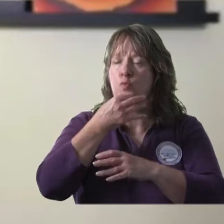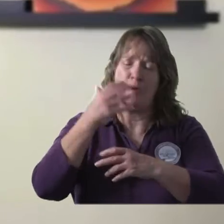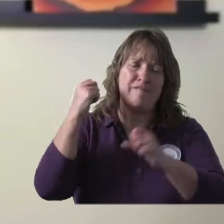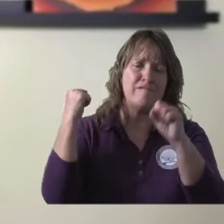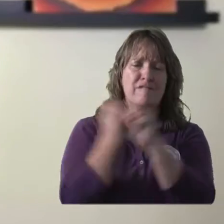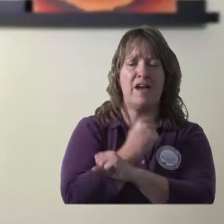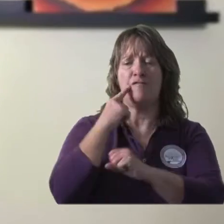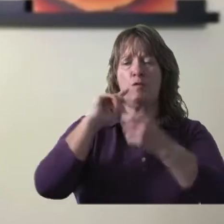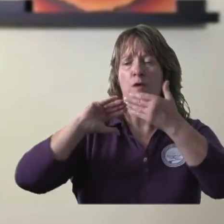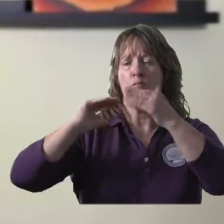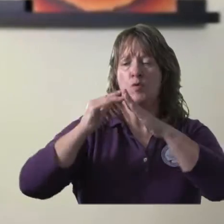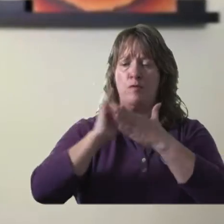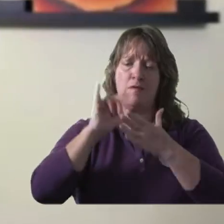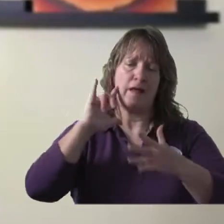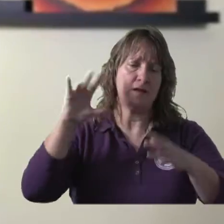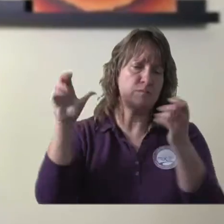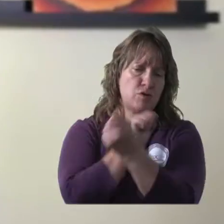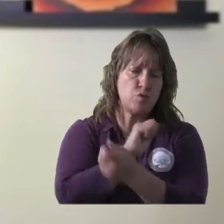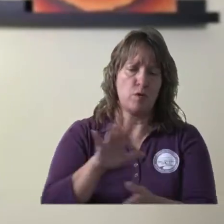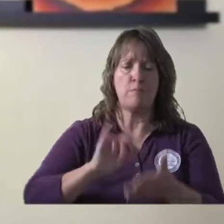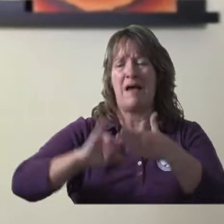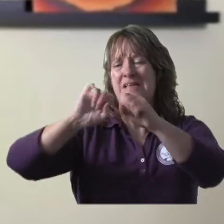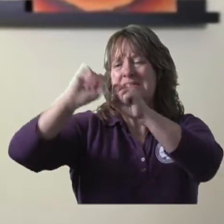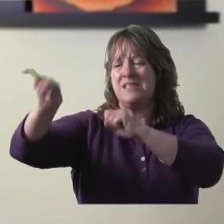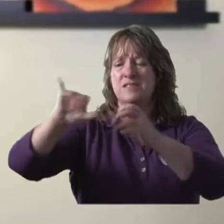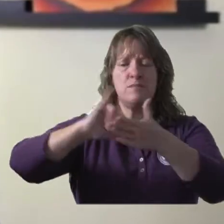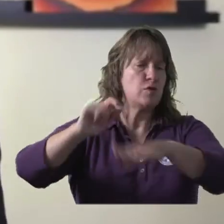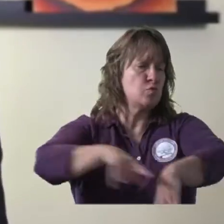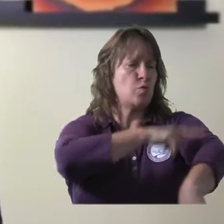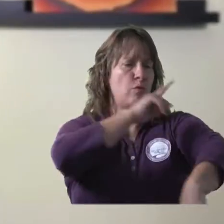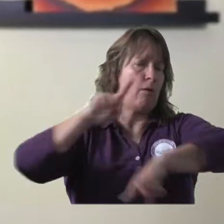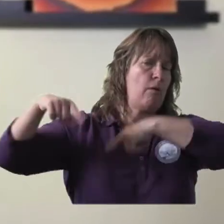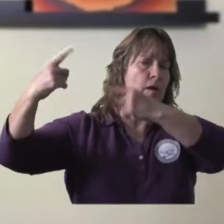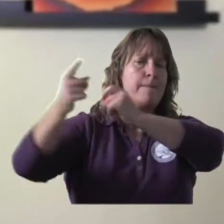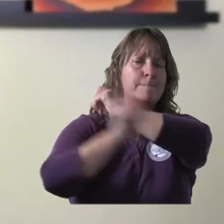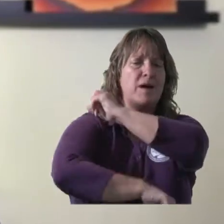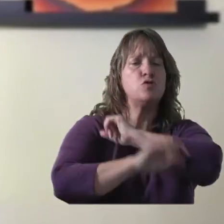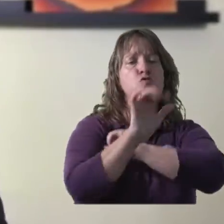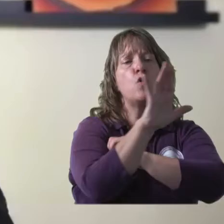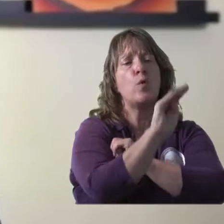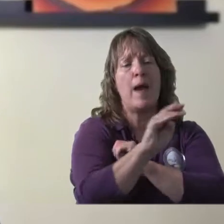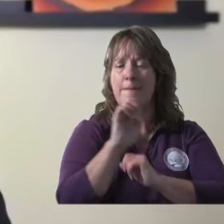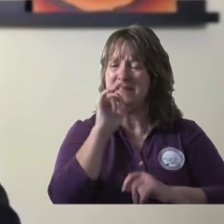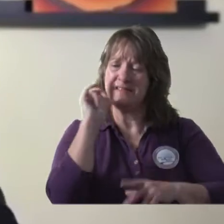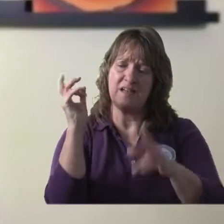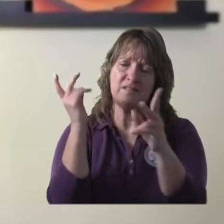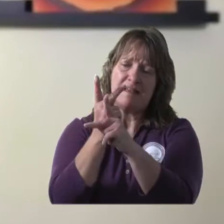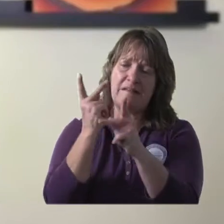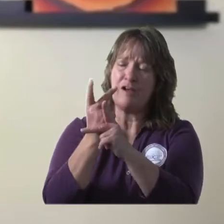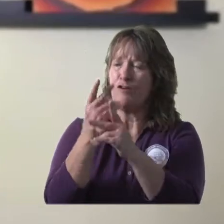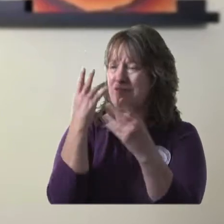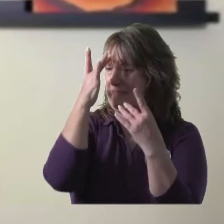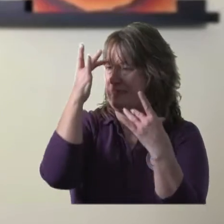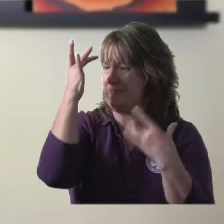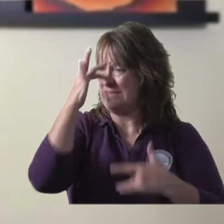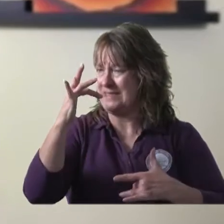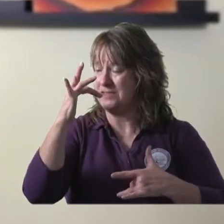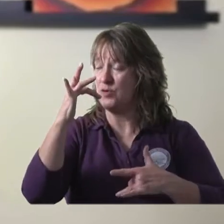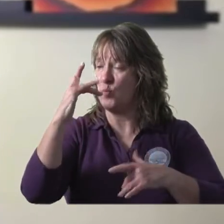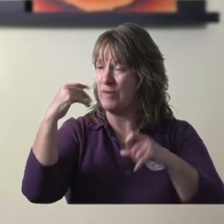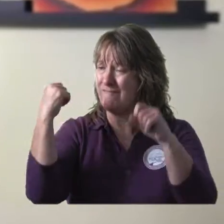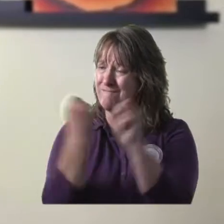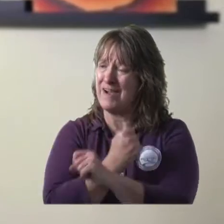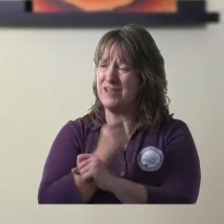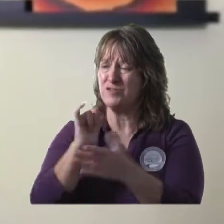for the communities that have been ravaged by a system that have too long punished the crime instead of treating the disease. We fight so that we